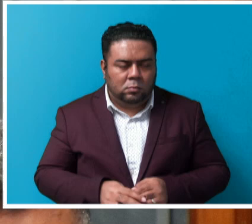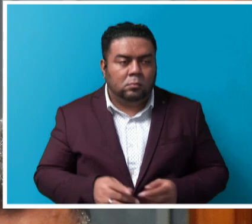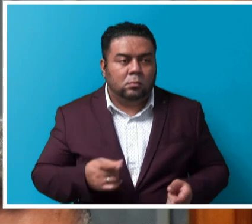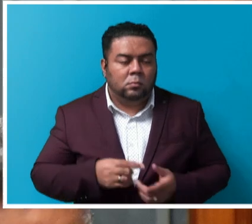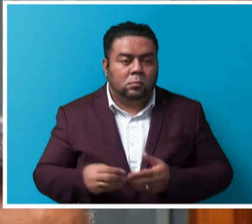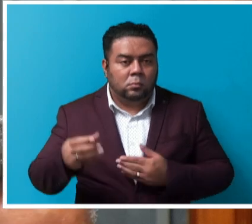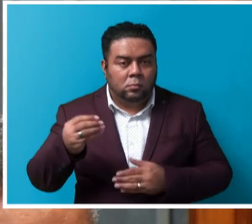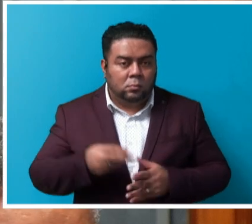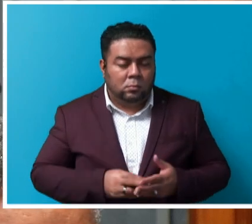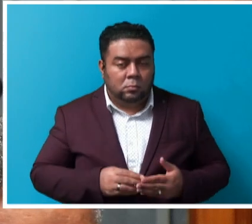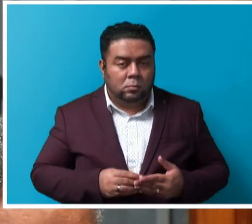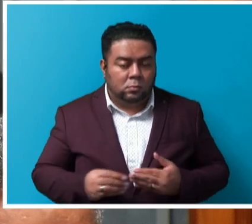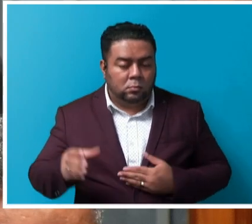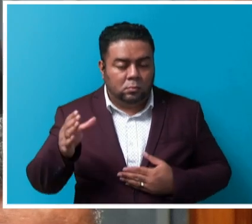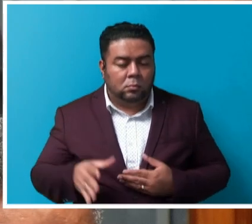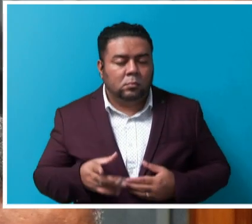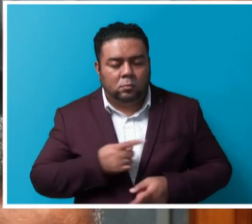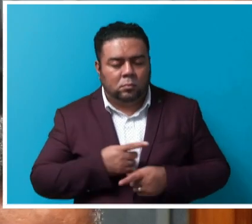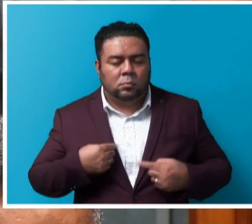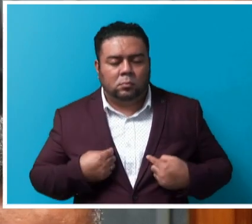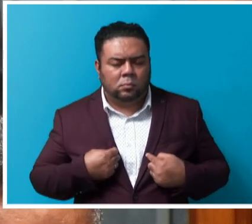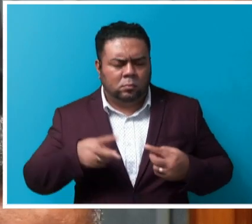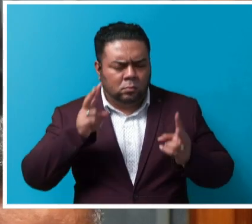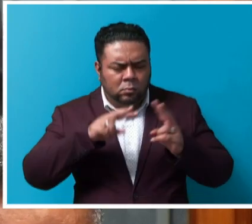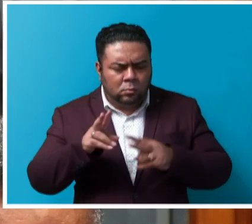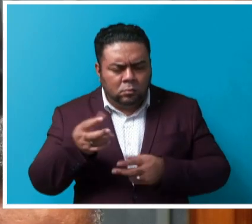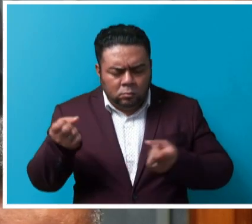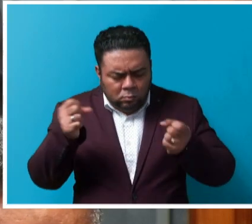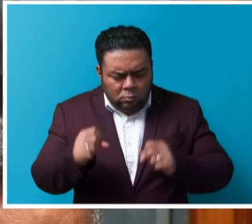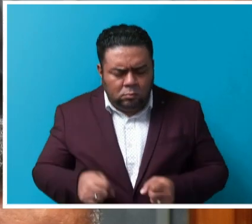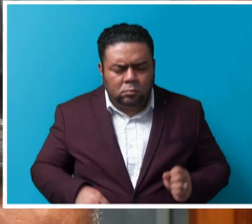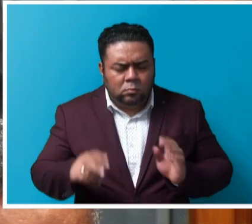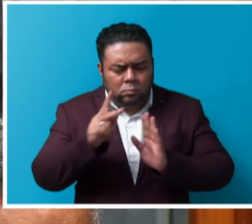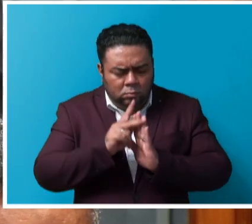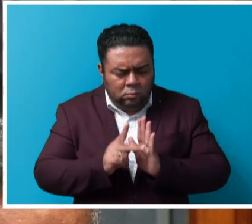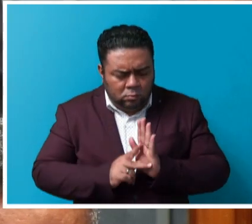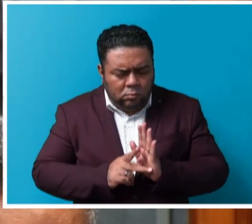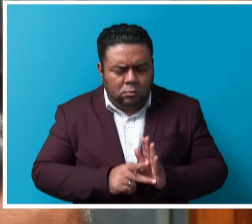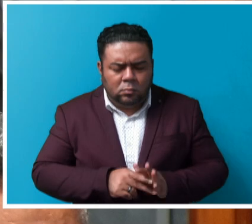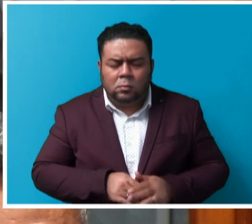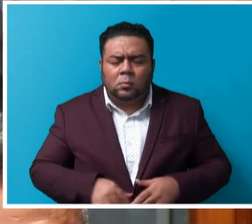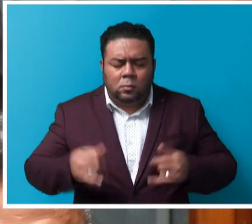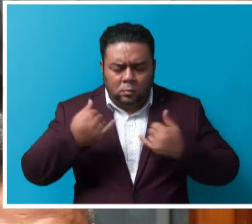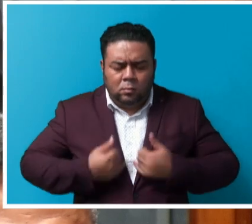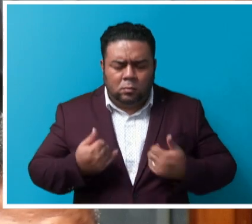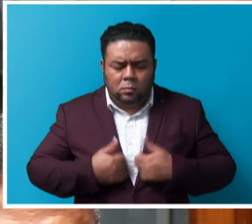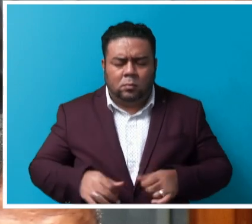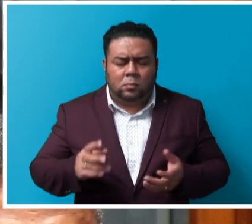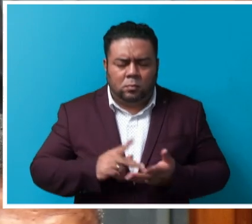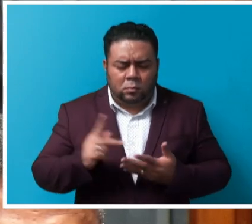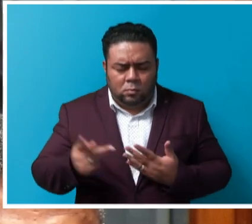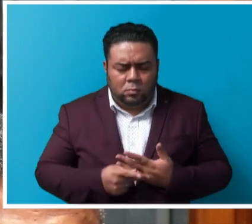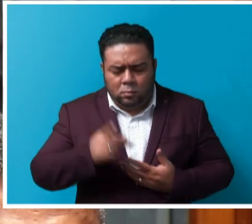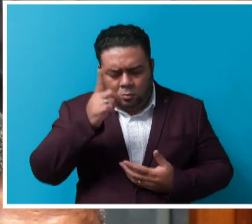leaders, we have been entrusted with the sacred duty of shaping policies and implementing programs that will